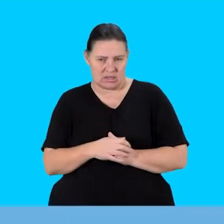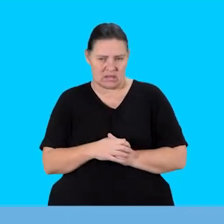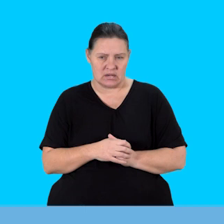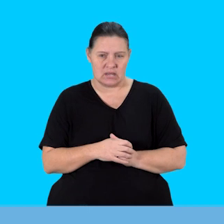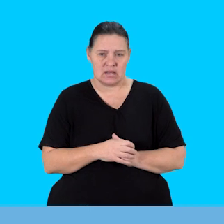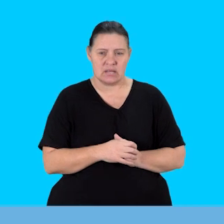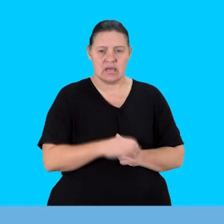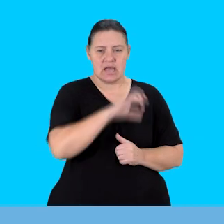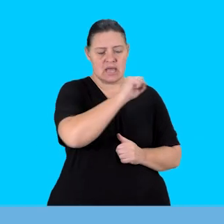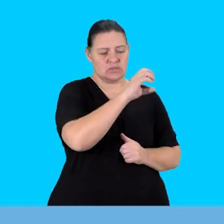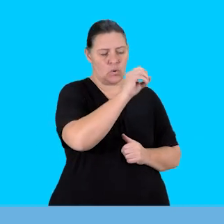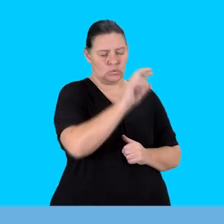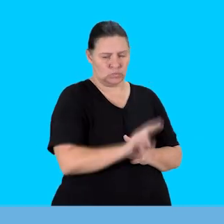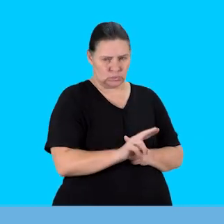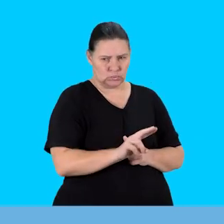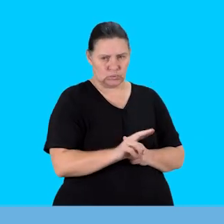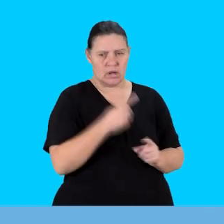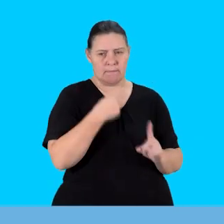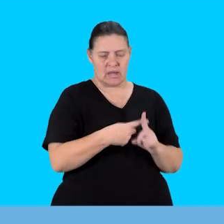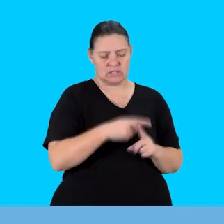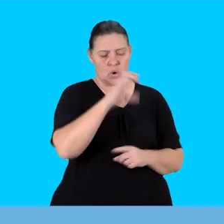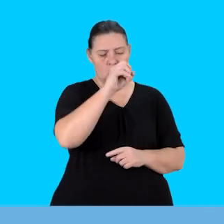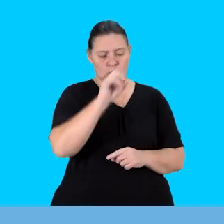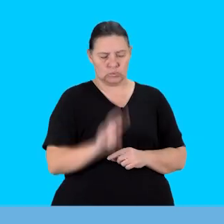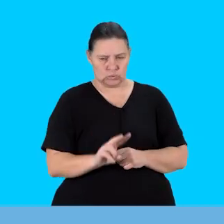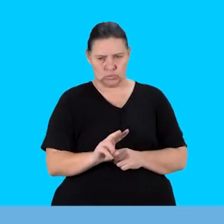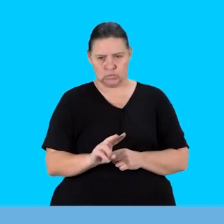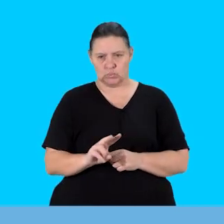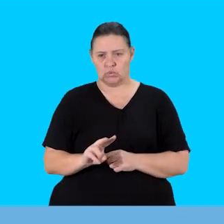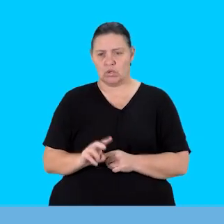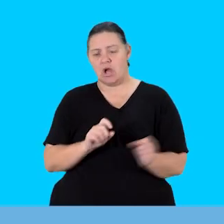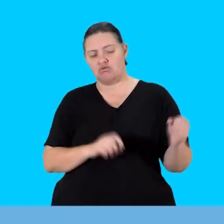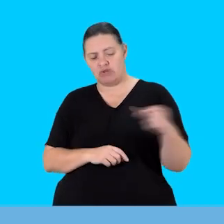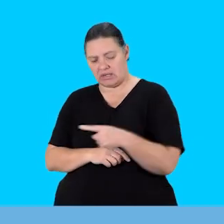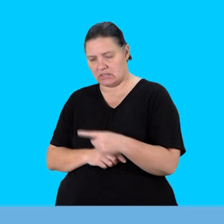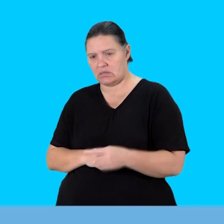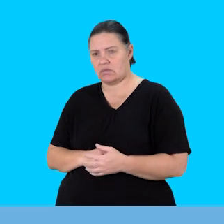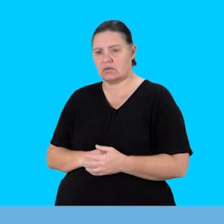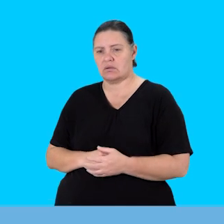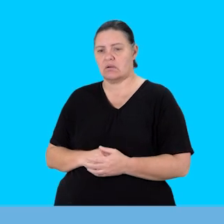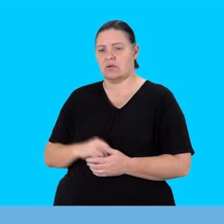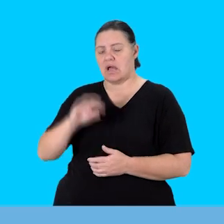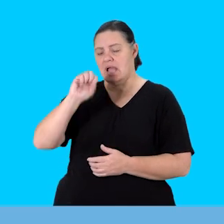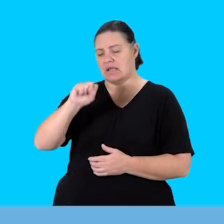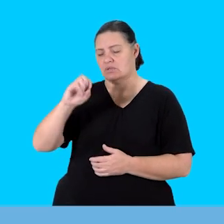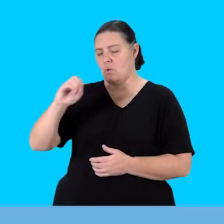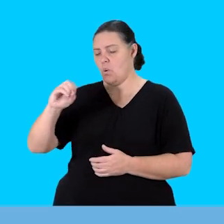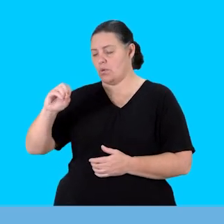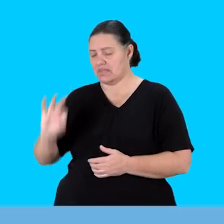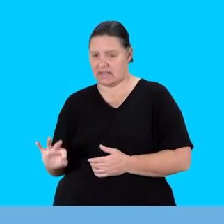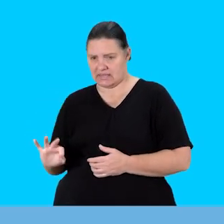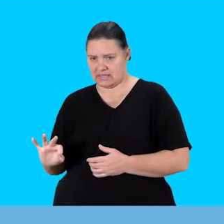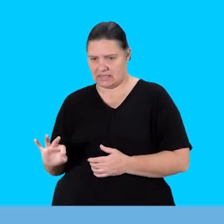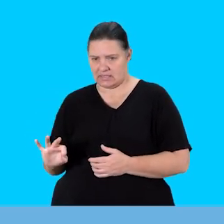before balancing it. SO2 plus O2 reacting to form